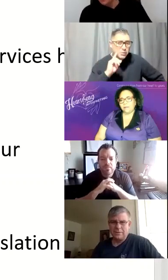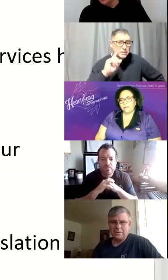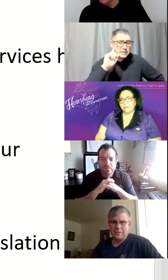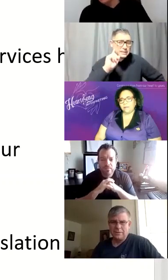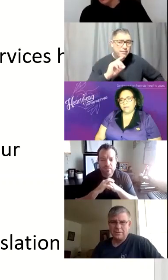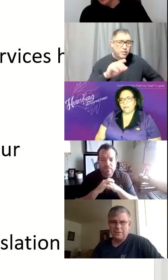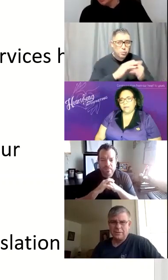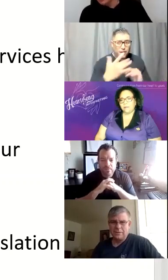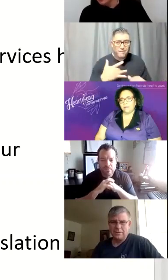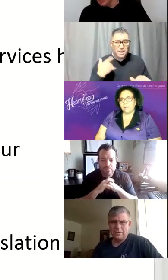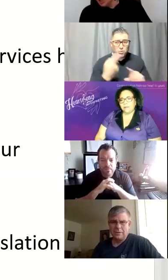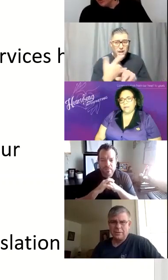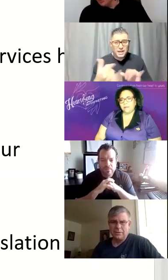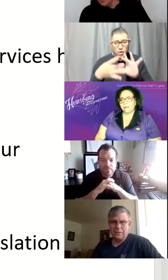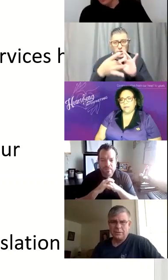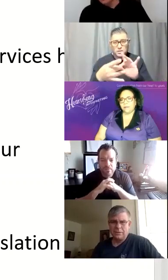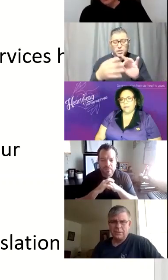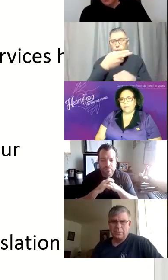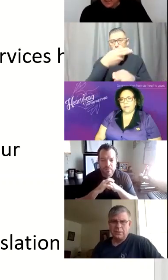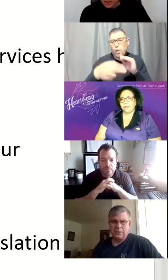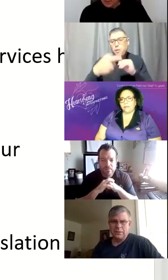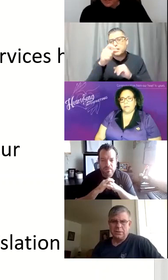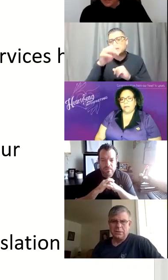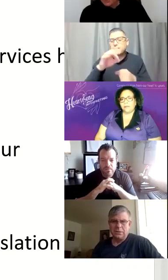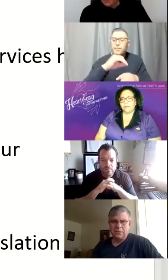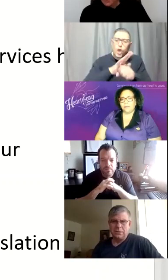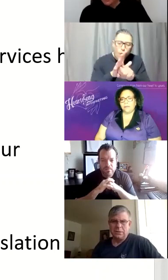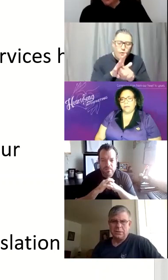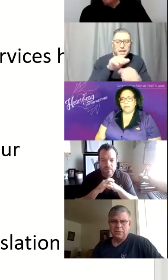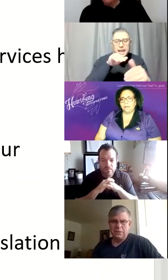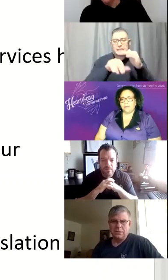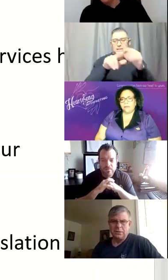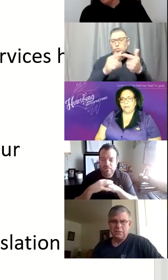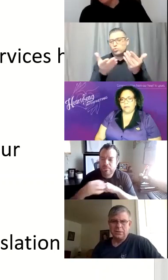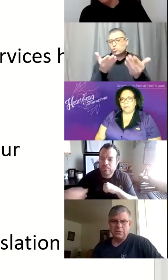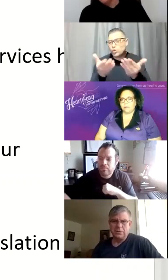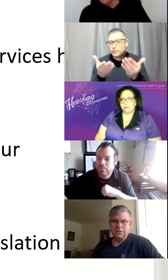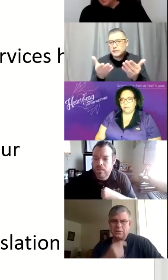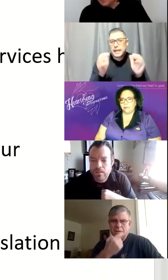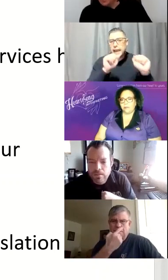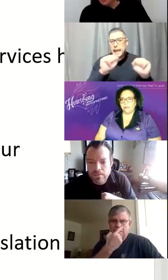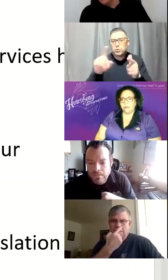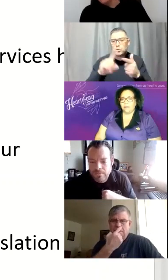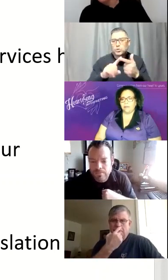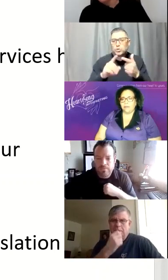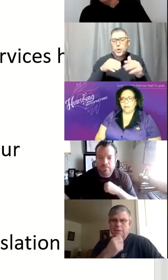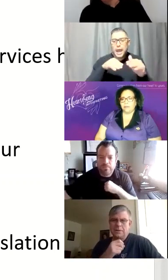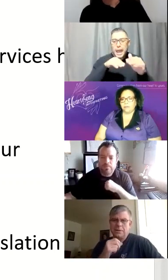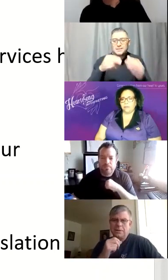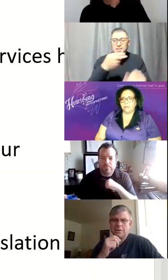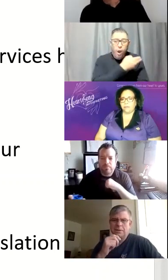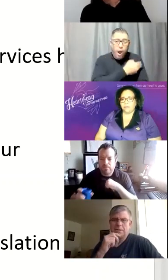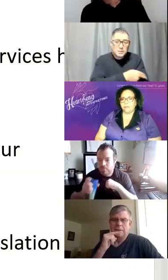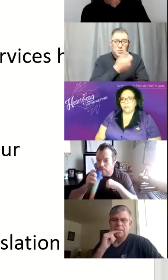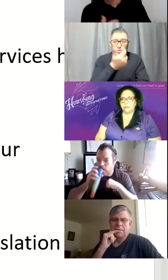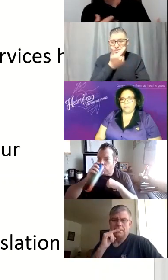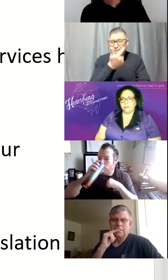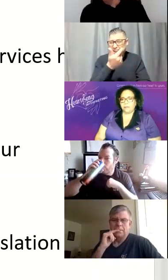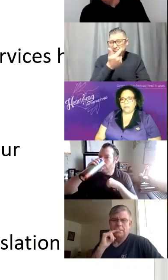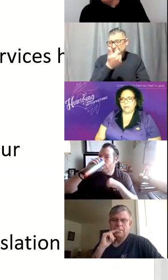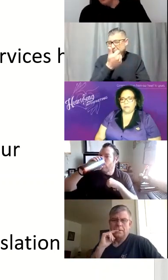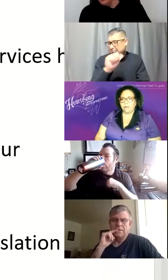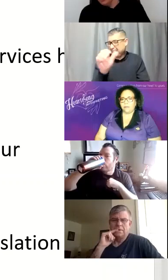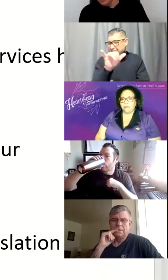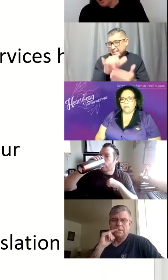feeling as a result of COVID, access to services, being able to access the hospital or anything like that, or anything that I